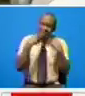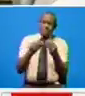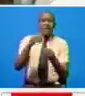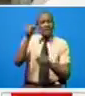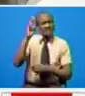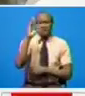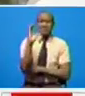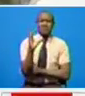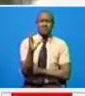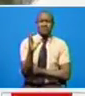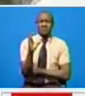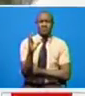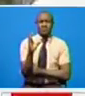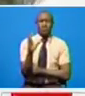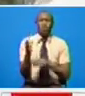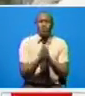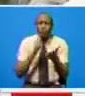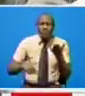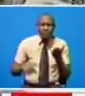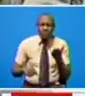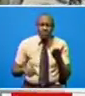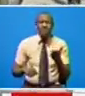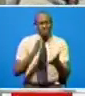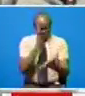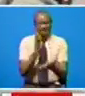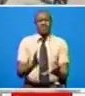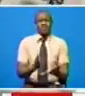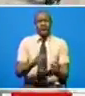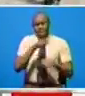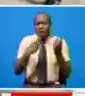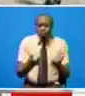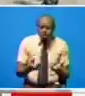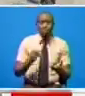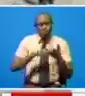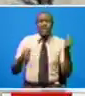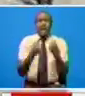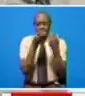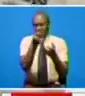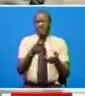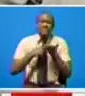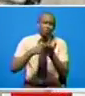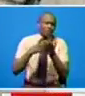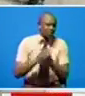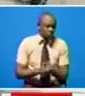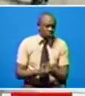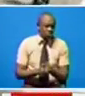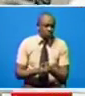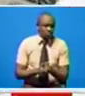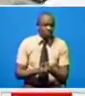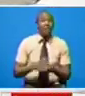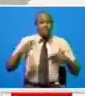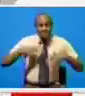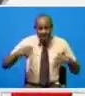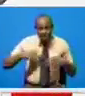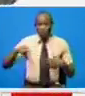SRC with facts of what happened in these negotiations. The people